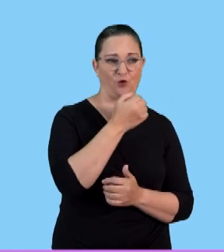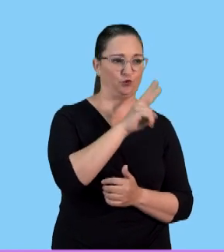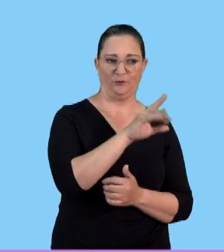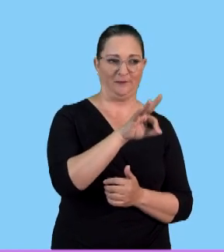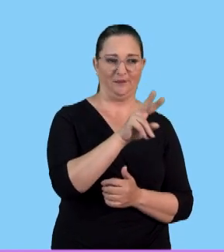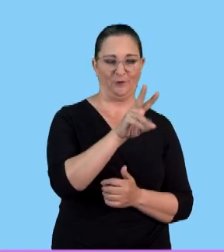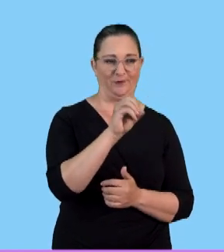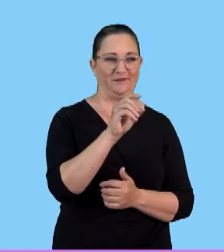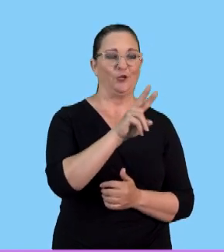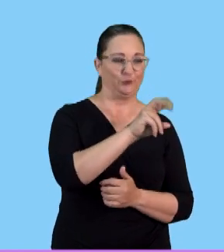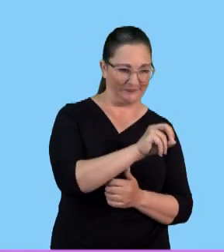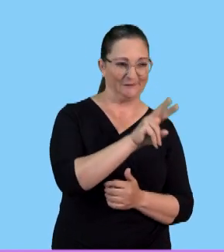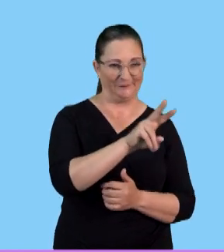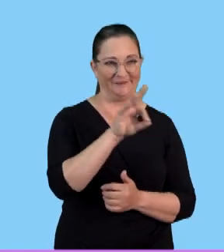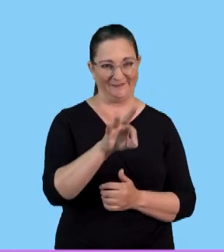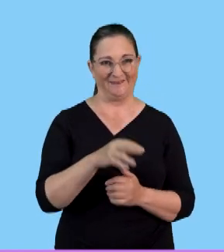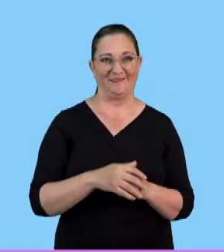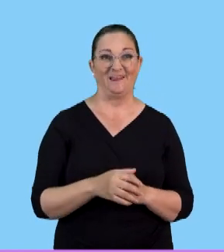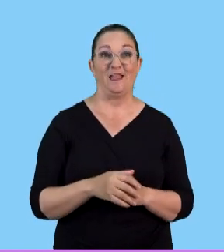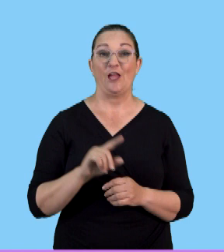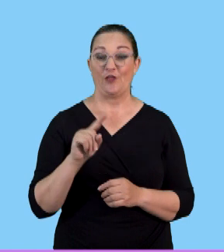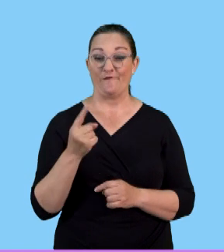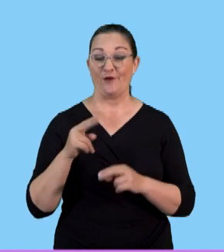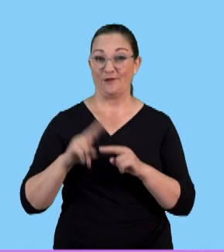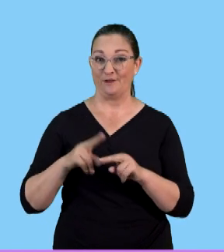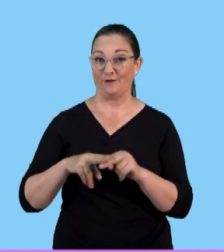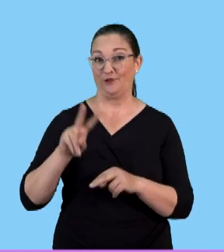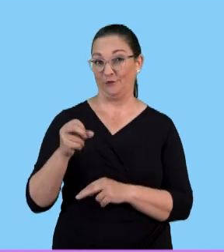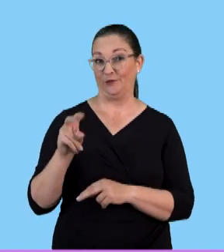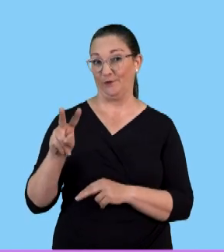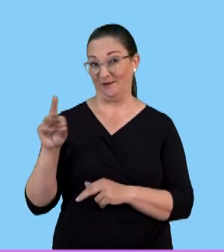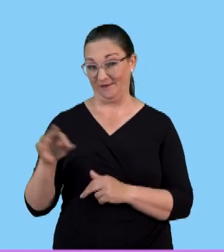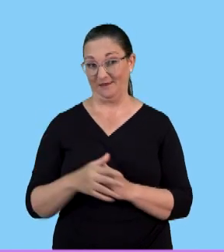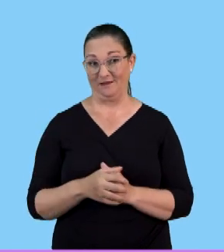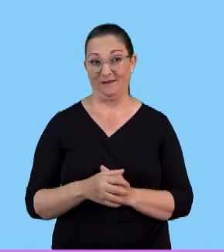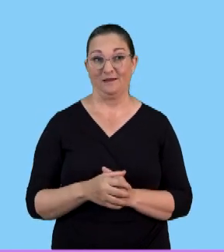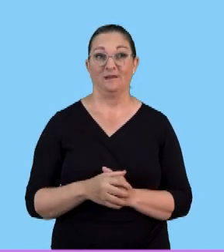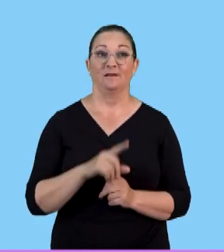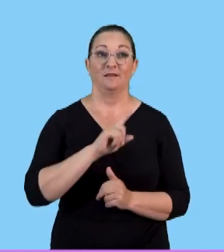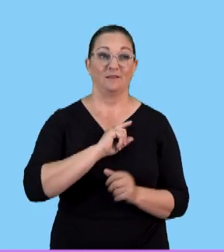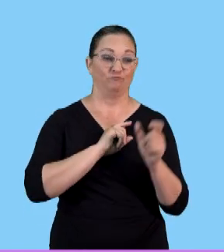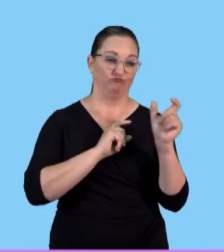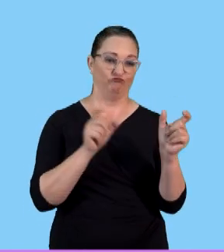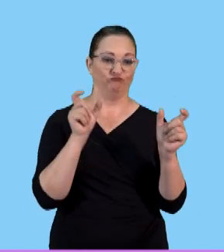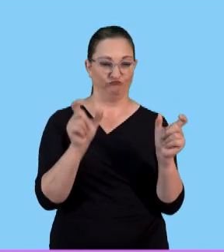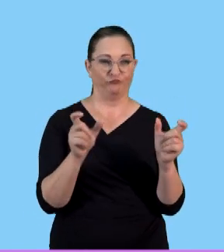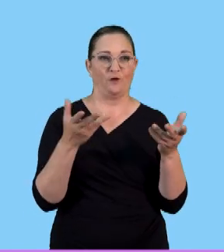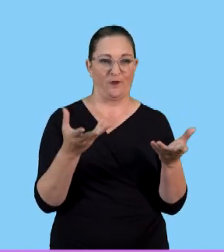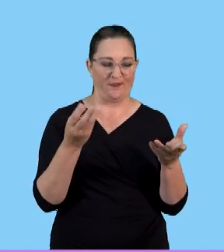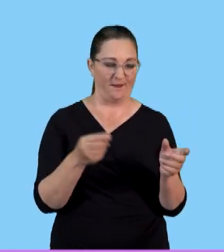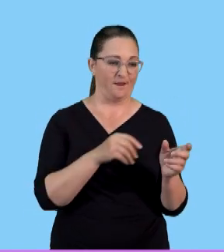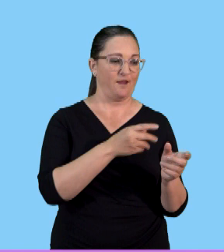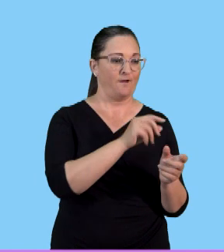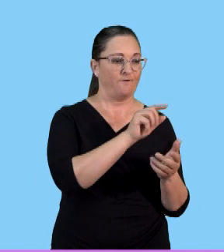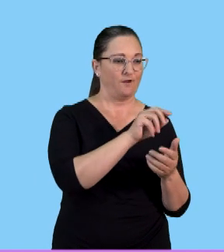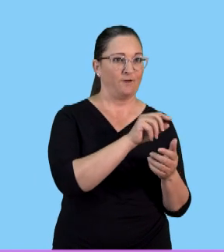be 2023, and the 1st of February 2023. So these are the given readings.